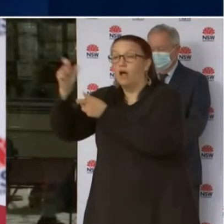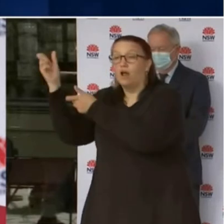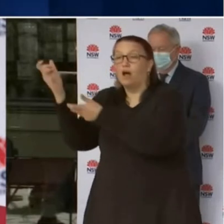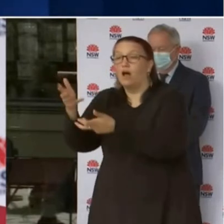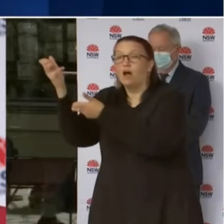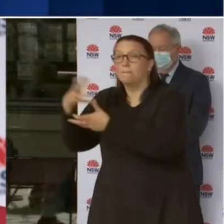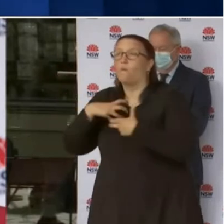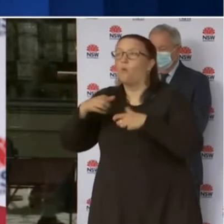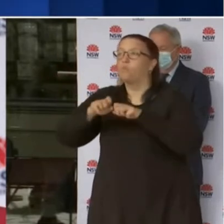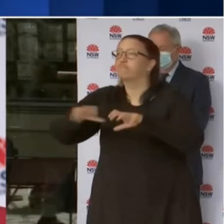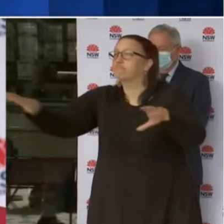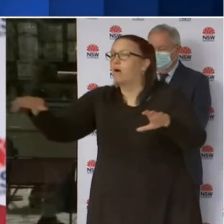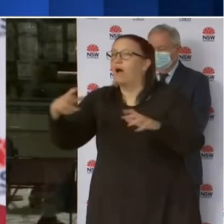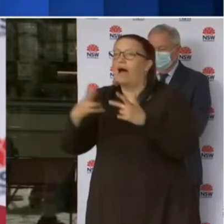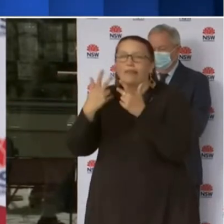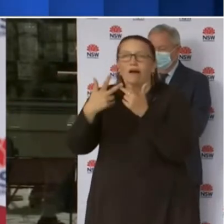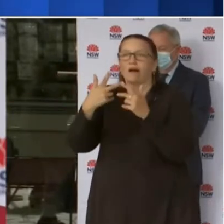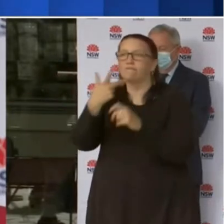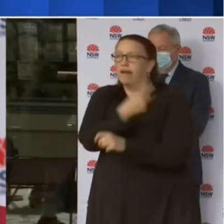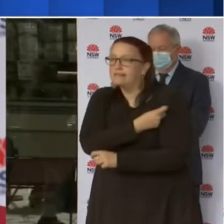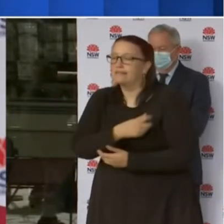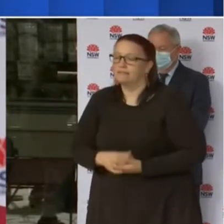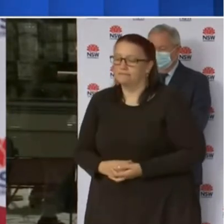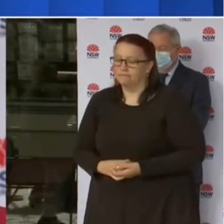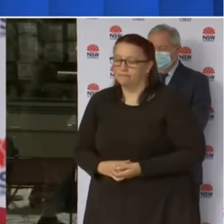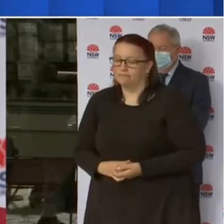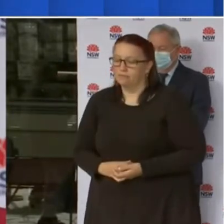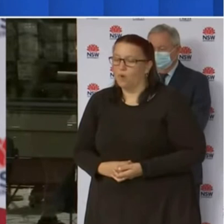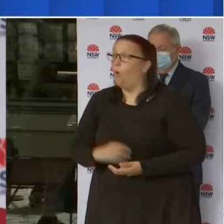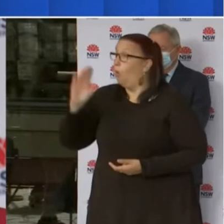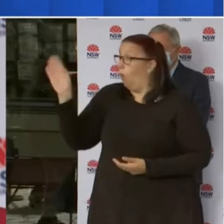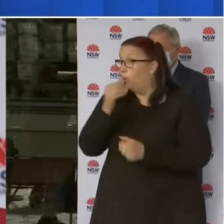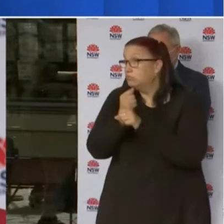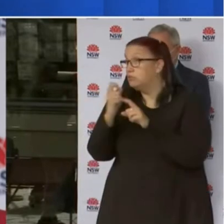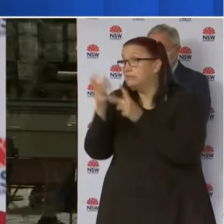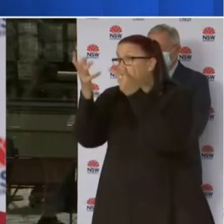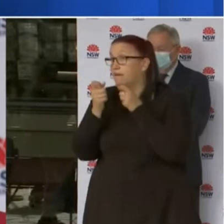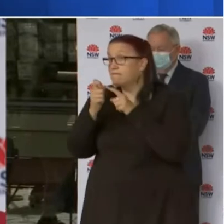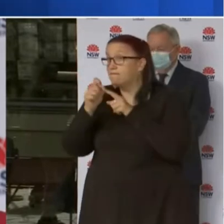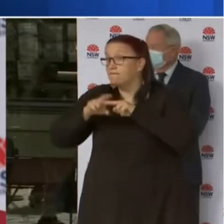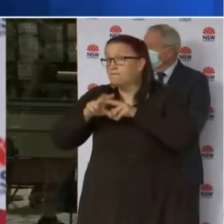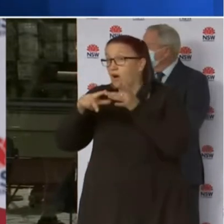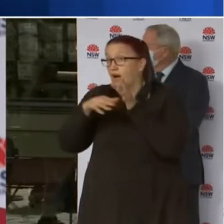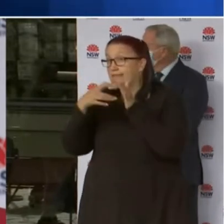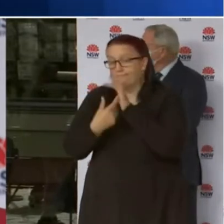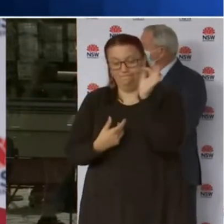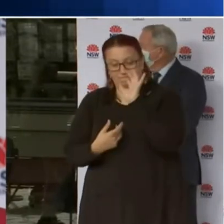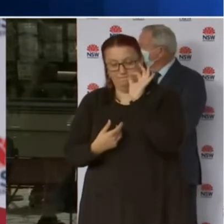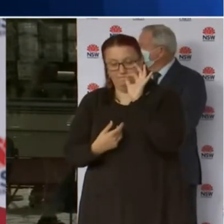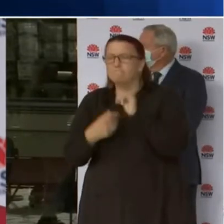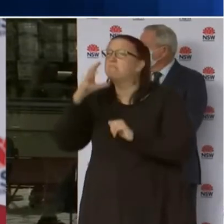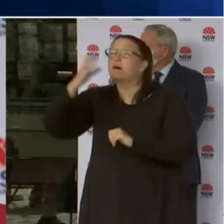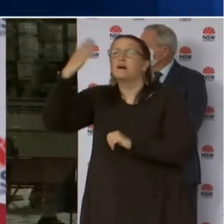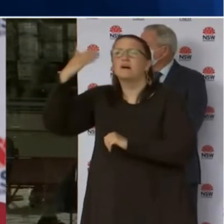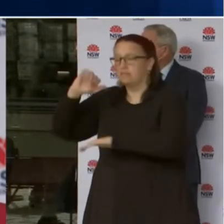some general practice settings, particularly the GP respiratory clinics that the Commonwealth had funded and set up through the